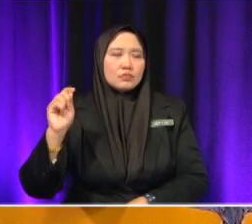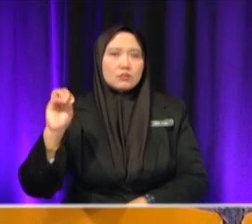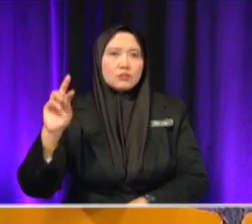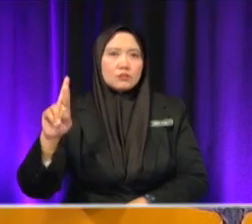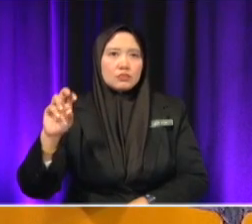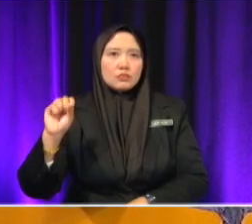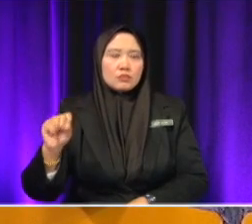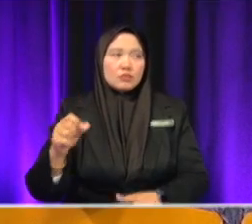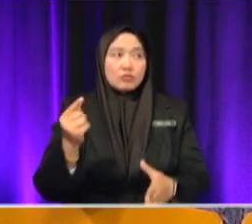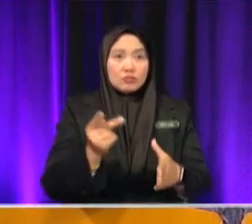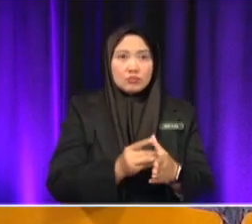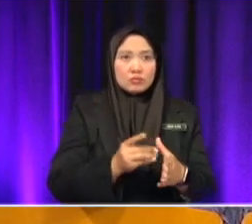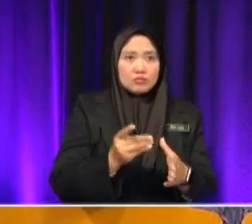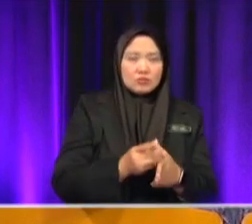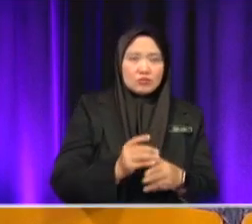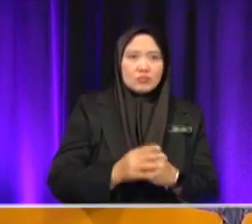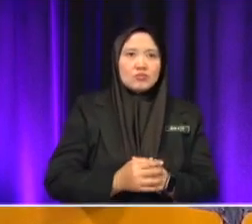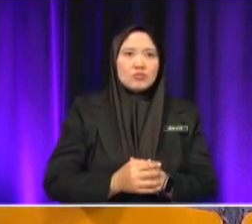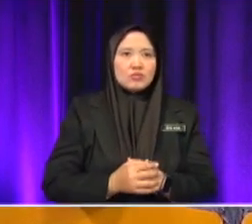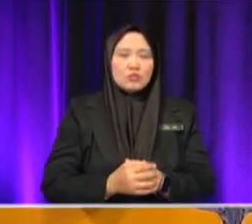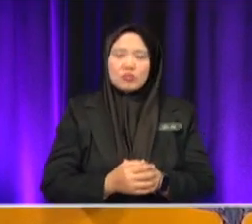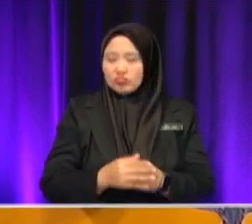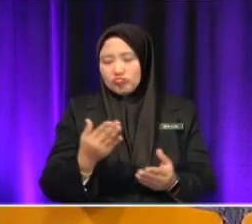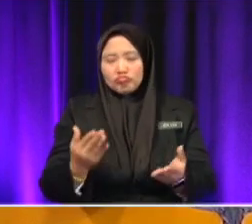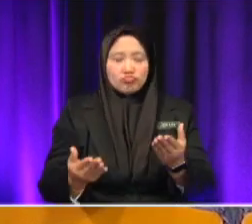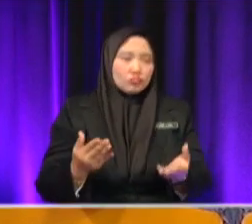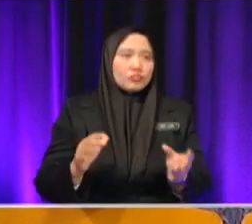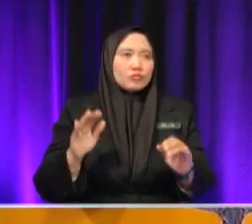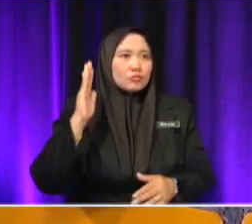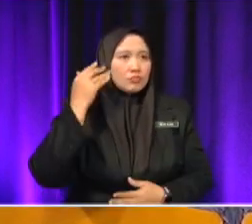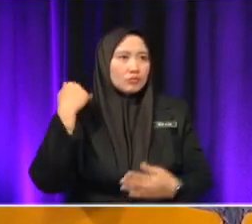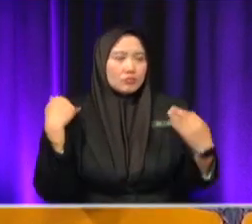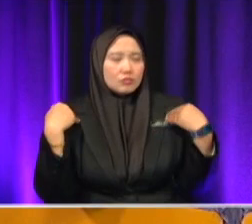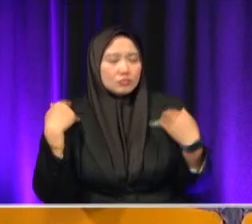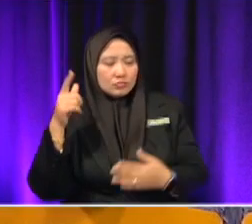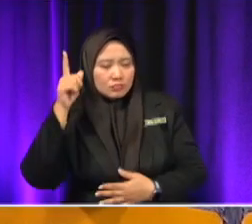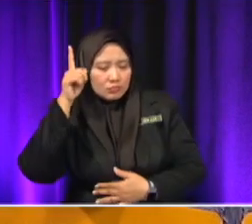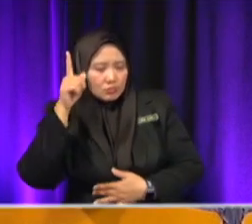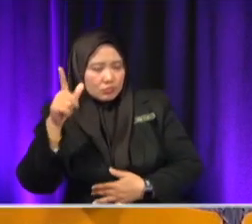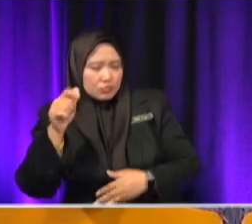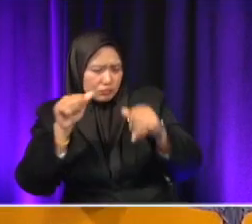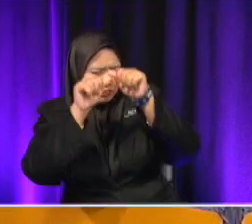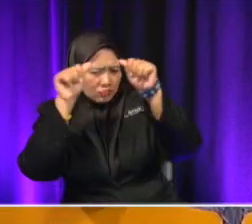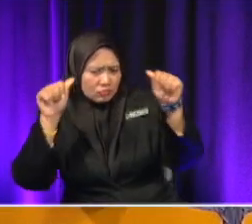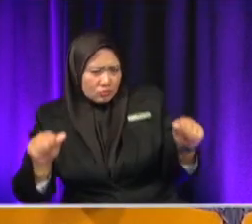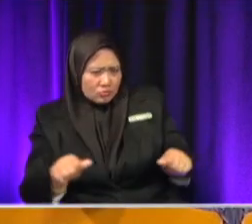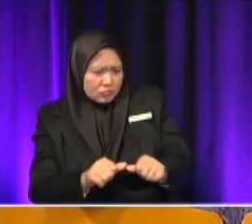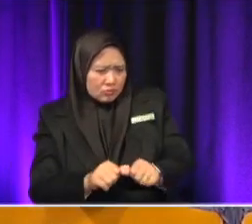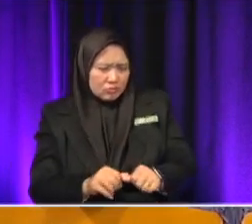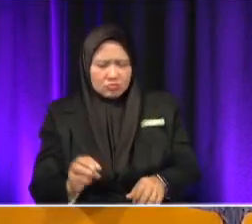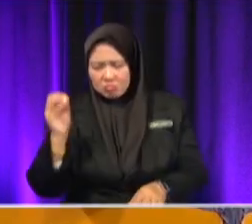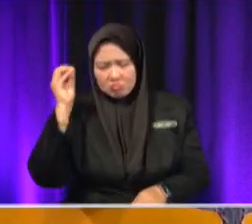first. Okay, so you will not be distracted by the distractors. Okay, and then next, when you have the